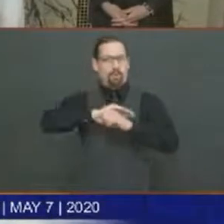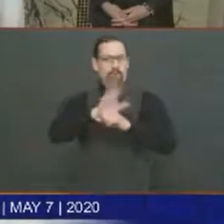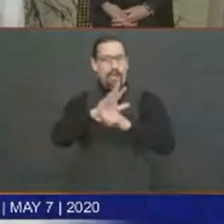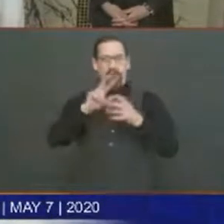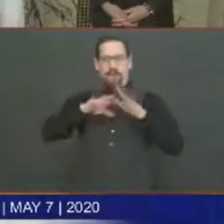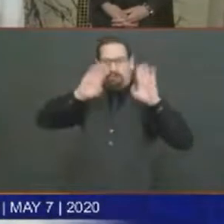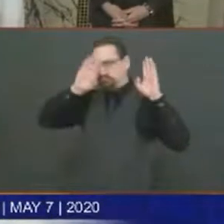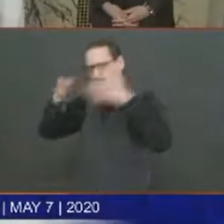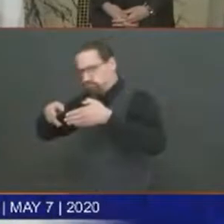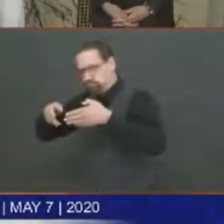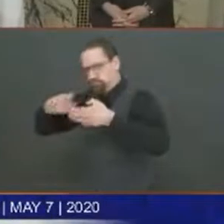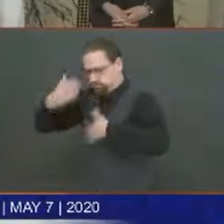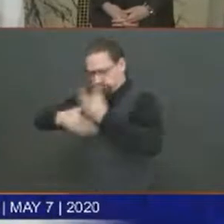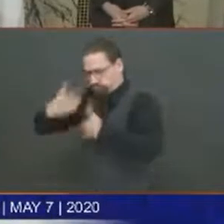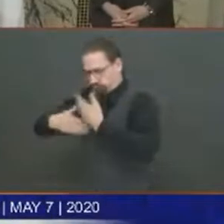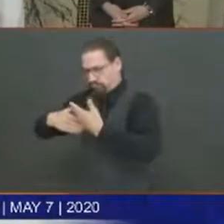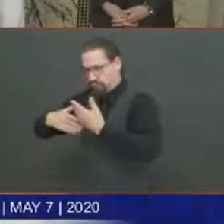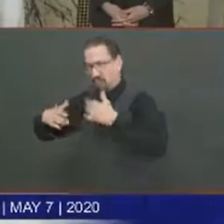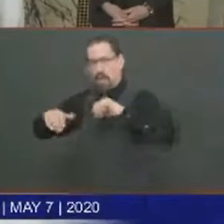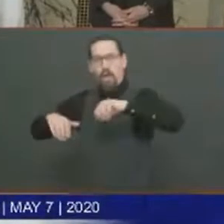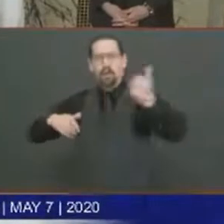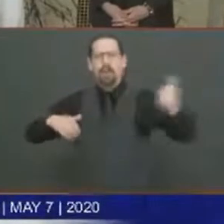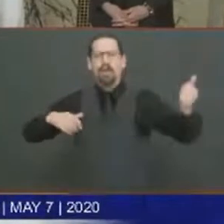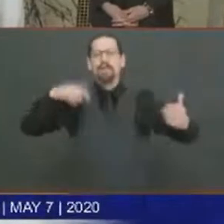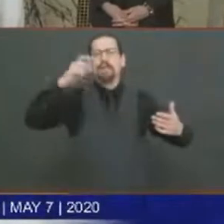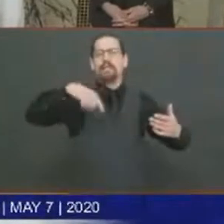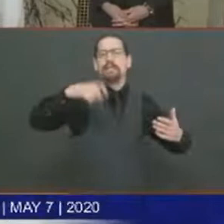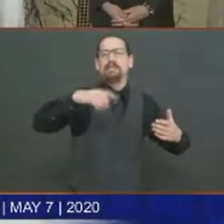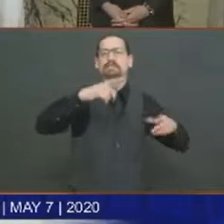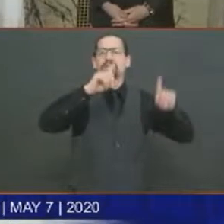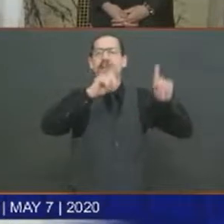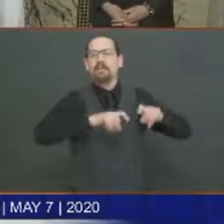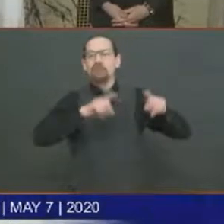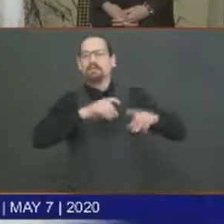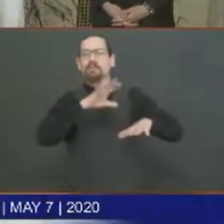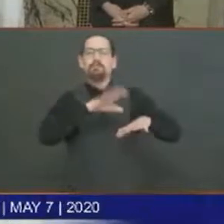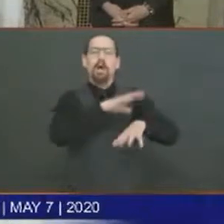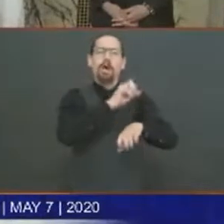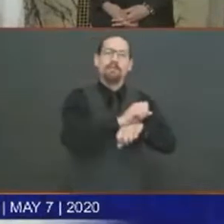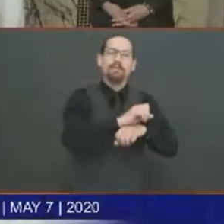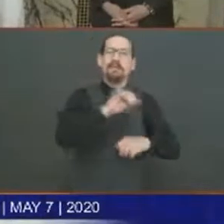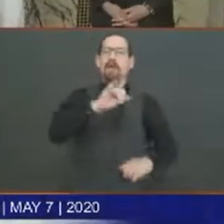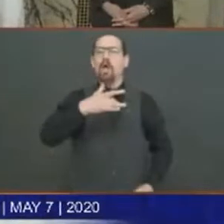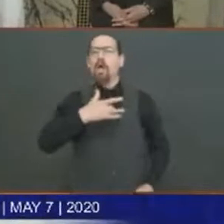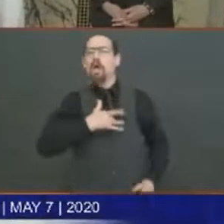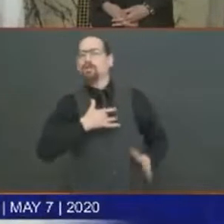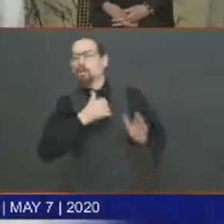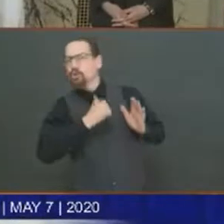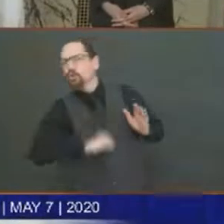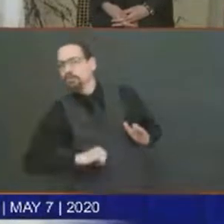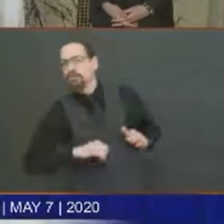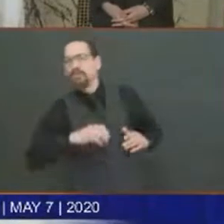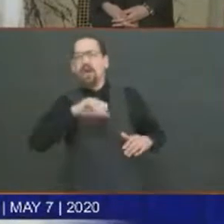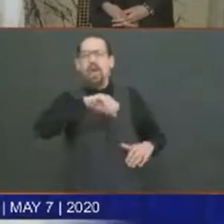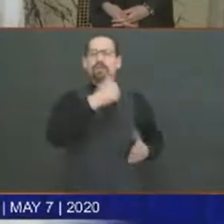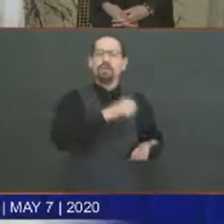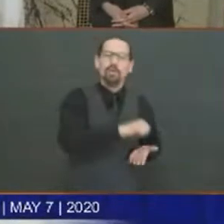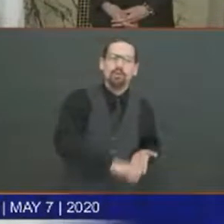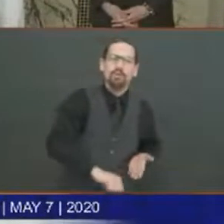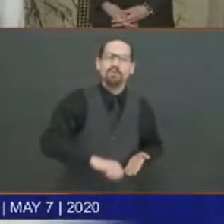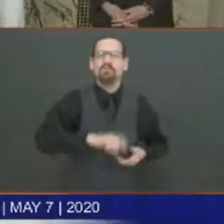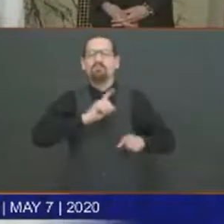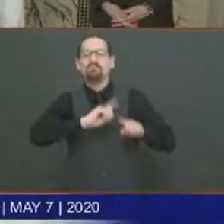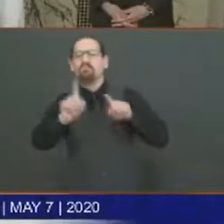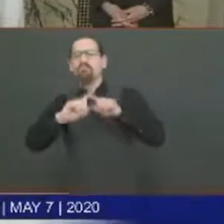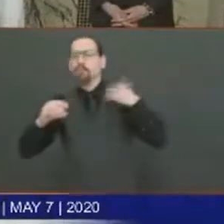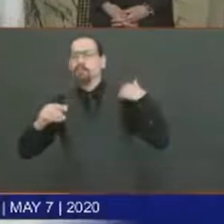them. So hospitals, to their great credit, had stopped many of the non-critical surgeries,